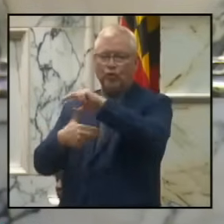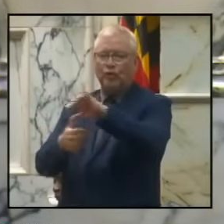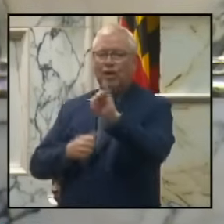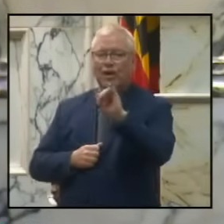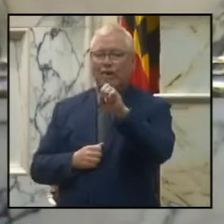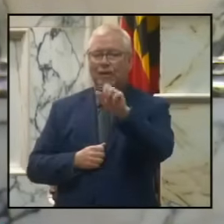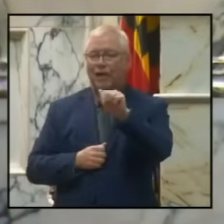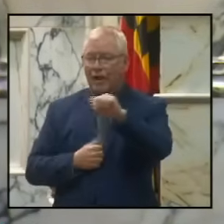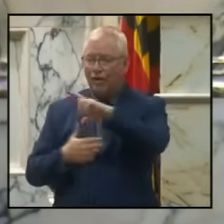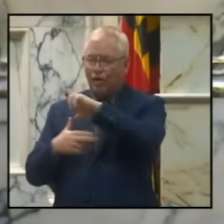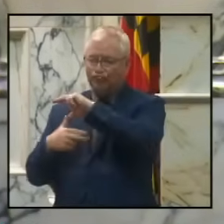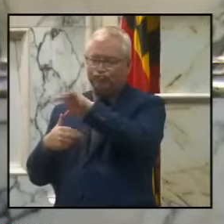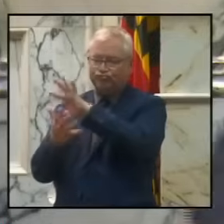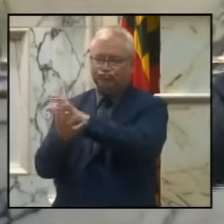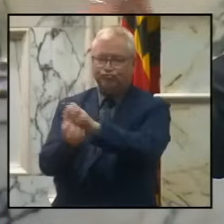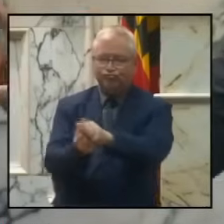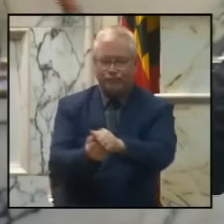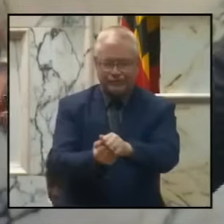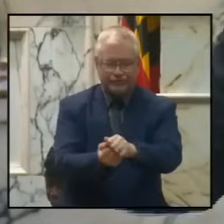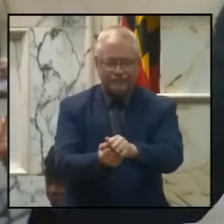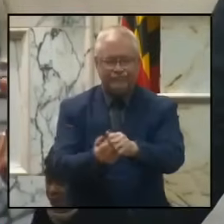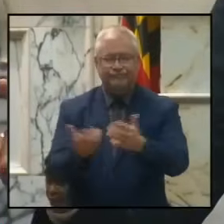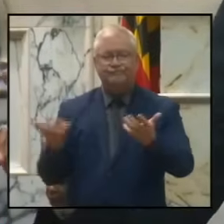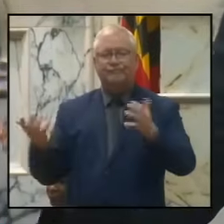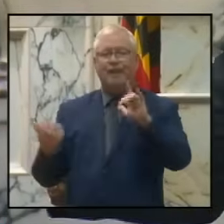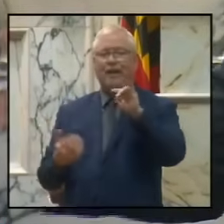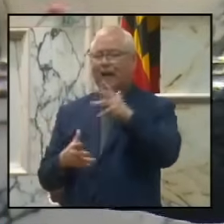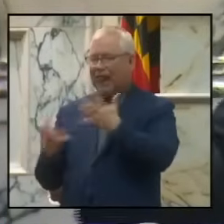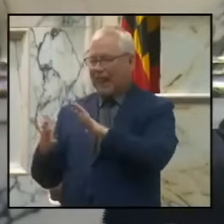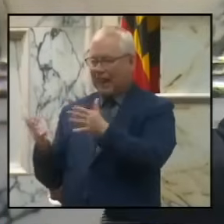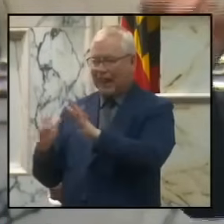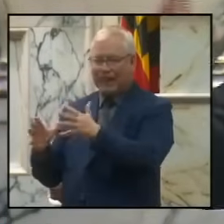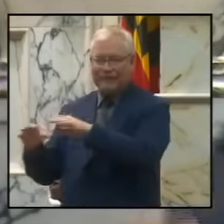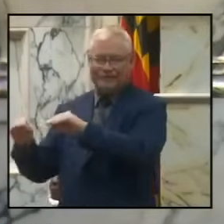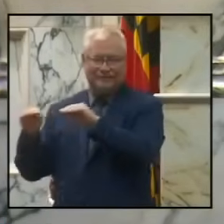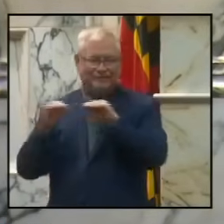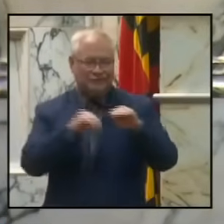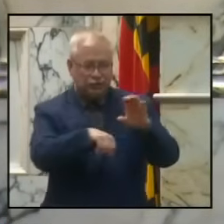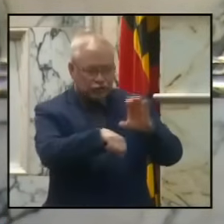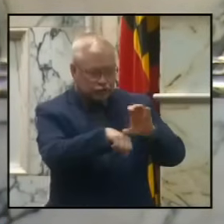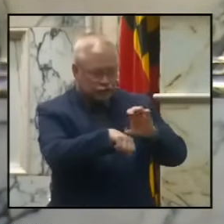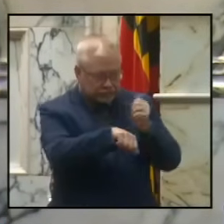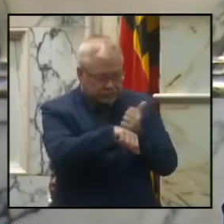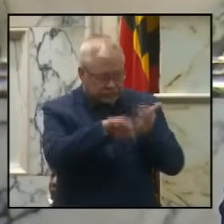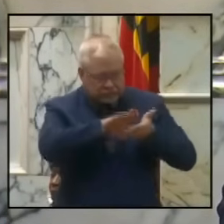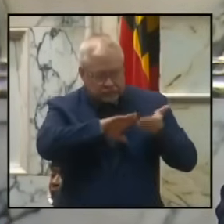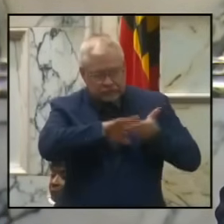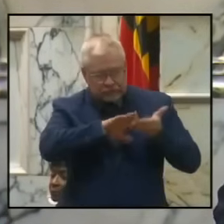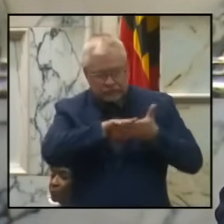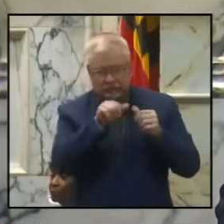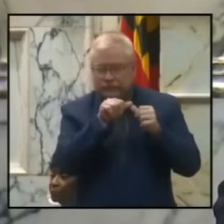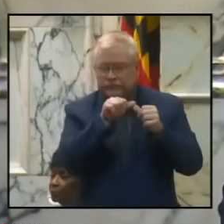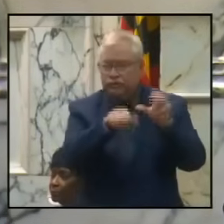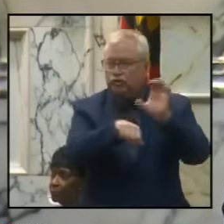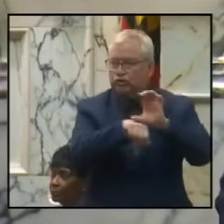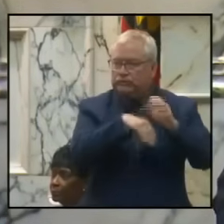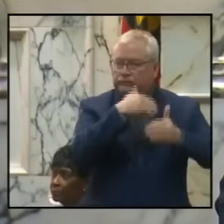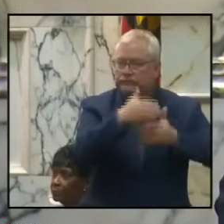Liliana had to relocate to a church to keep things going. But Lily's